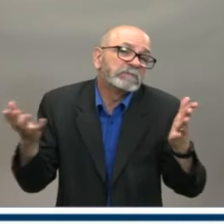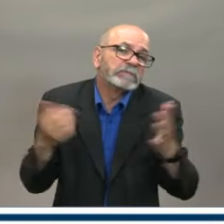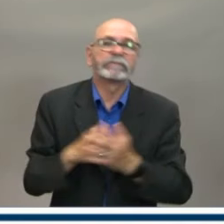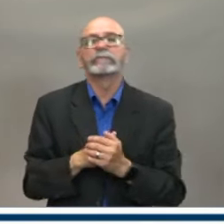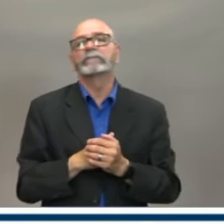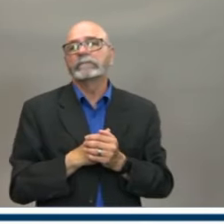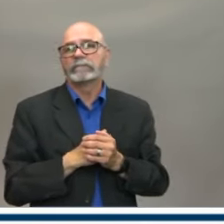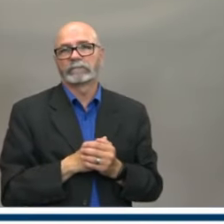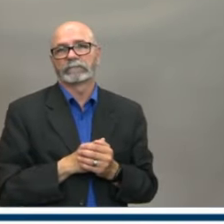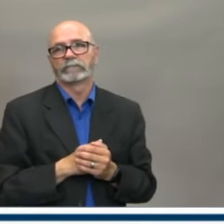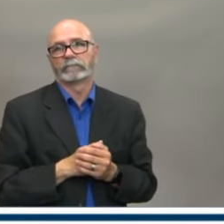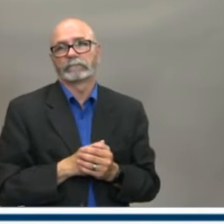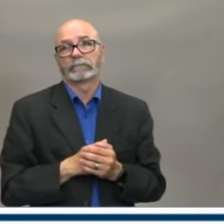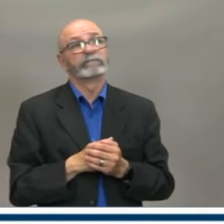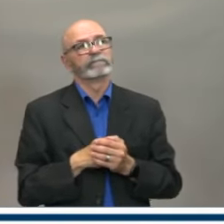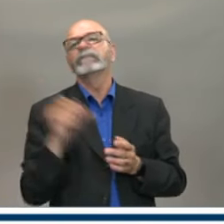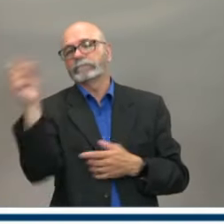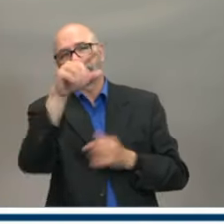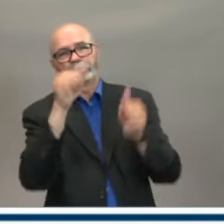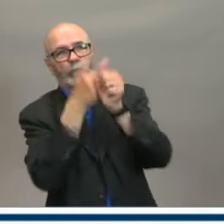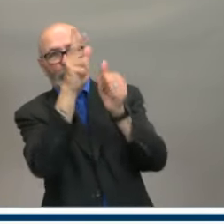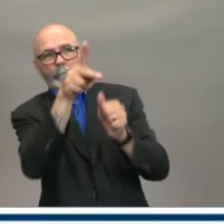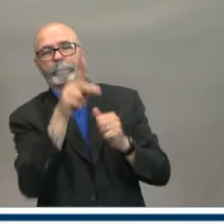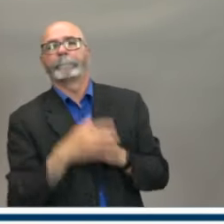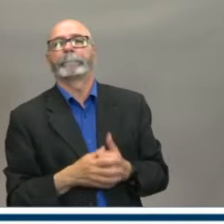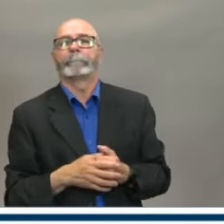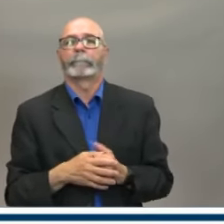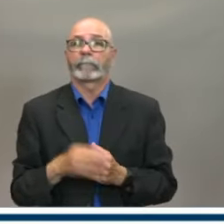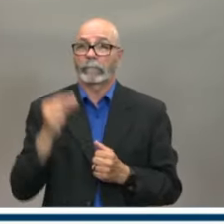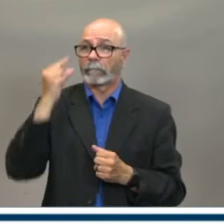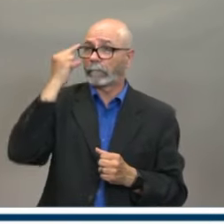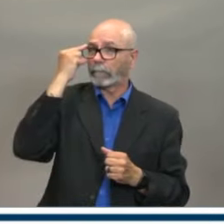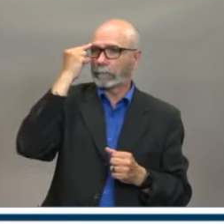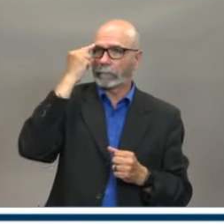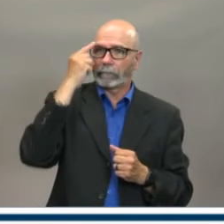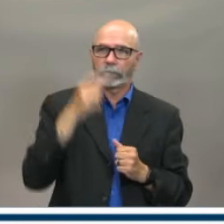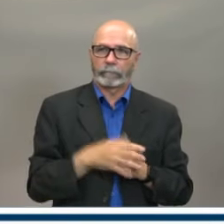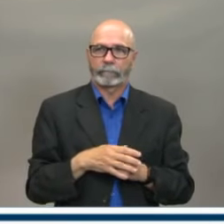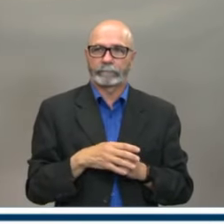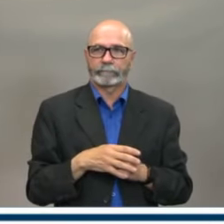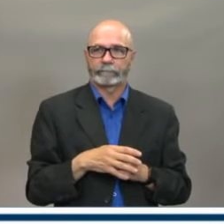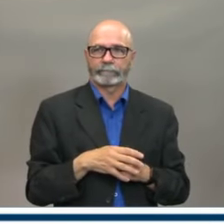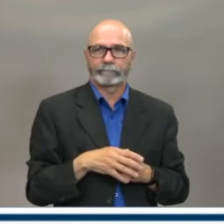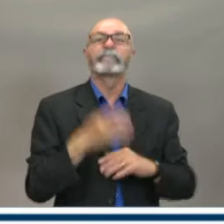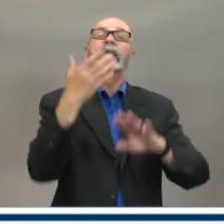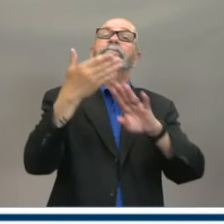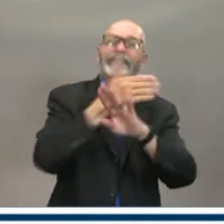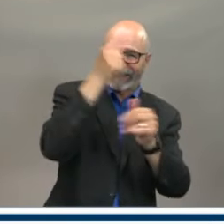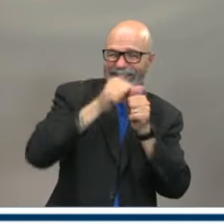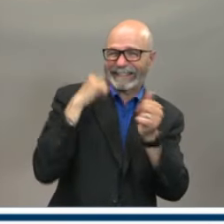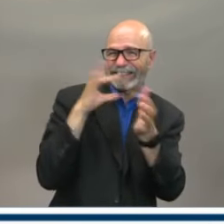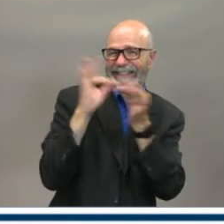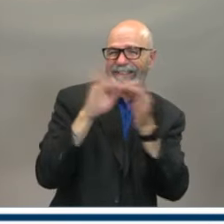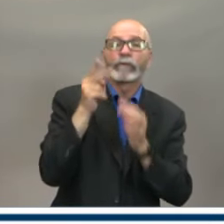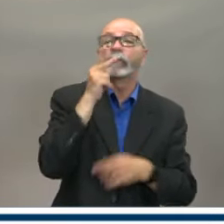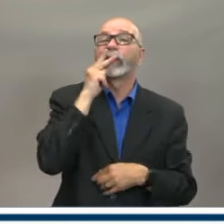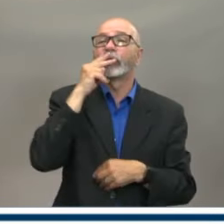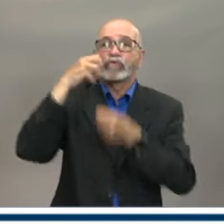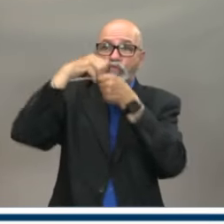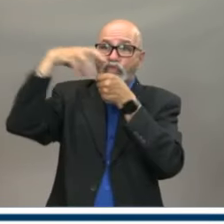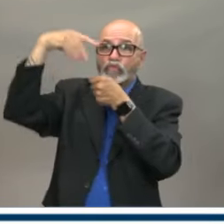as well. Earlier you had mentioned about vaping and tobacco smokers being at an increased risk